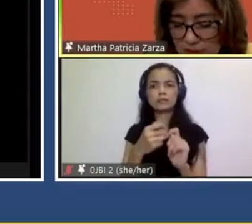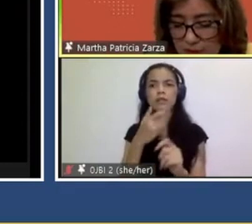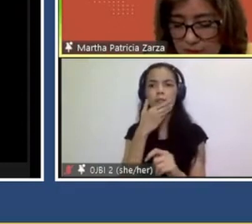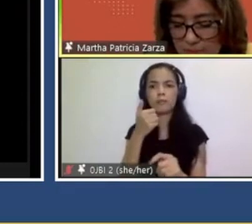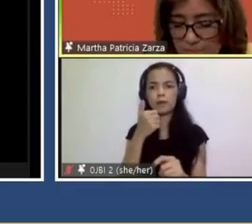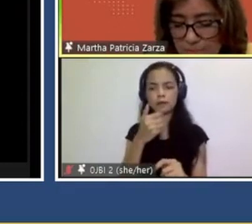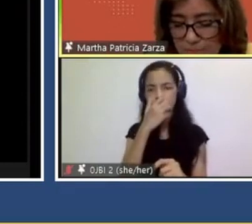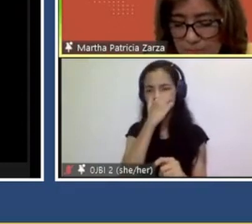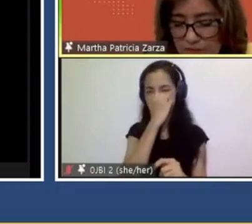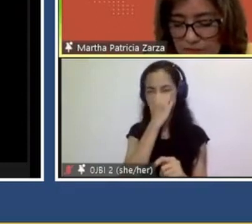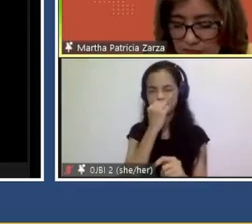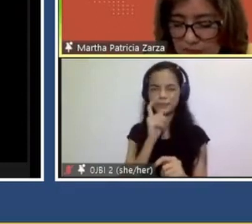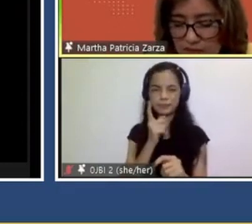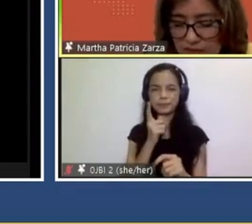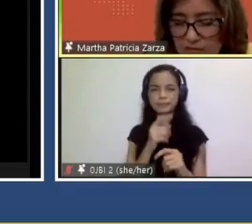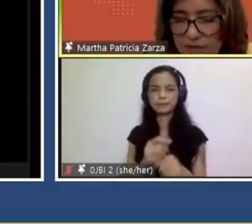because they